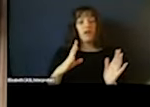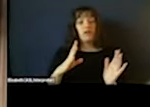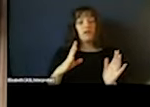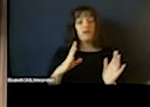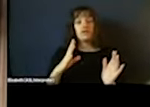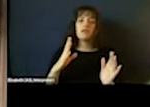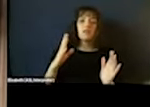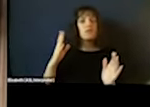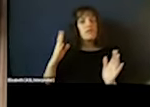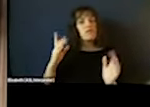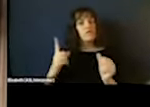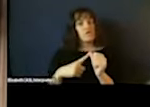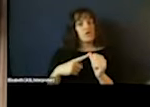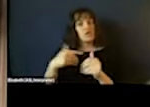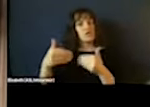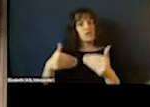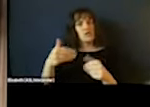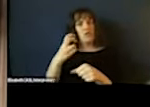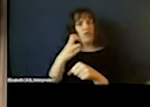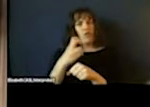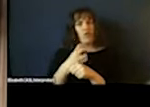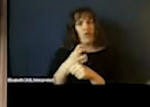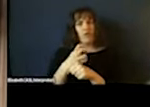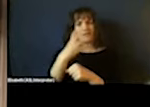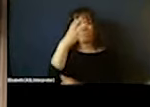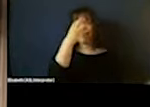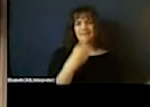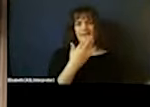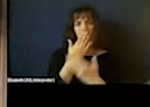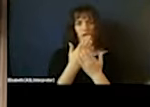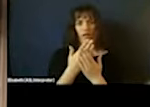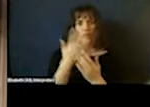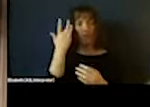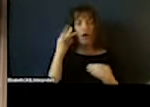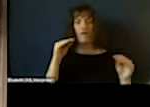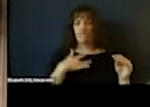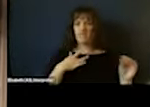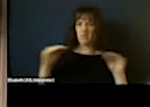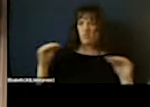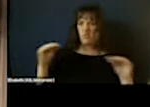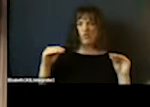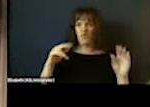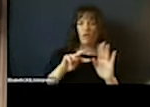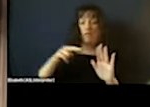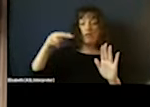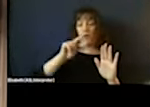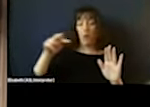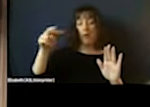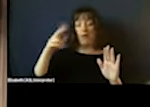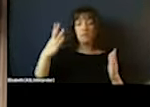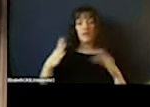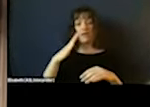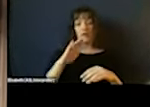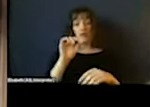to have a deep sleep, because you keep moving and floating, and you can wake up yourself with your own arms movement,